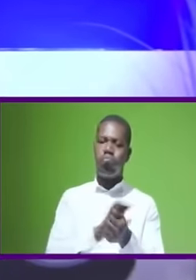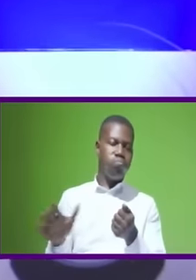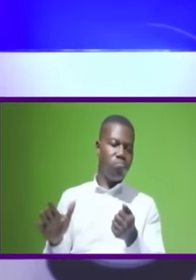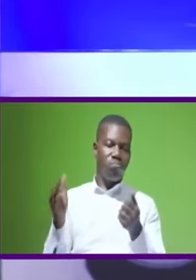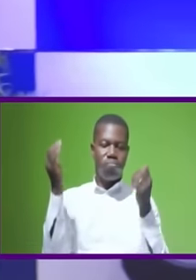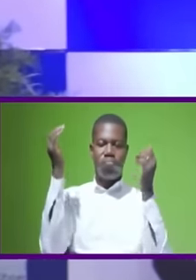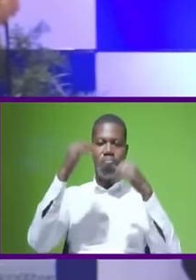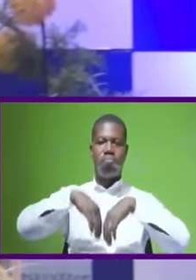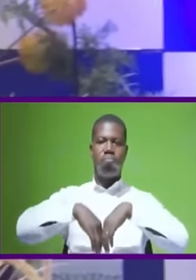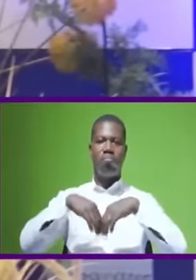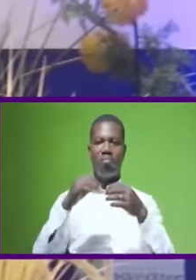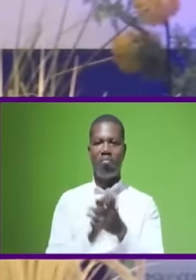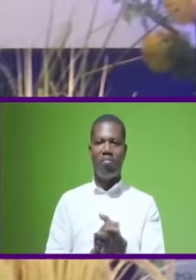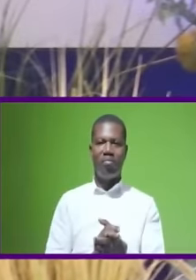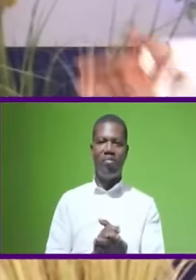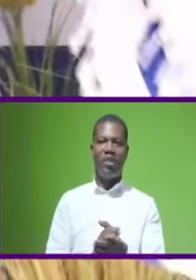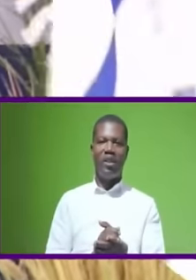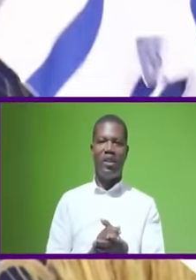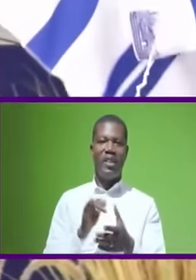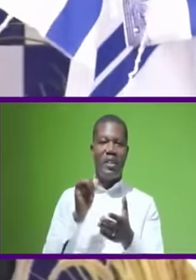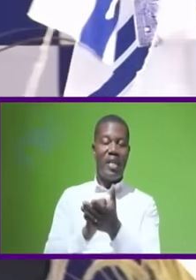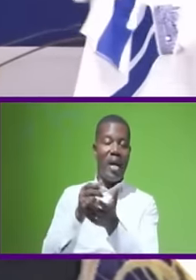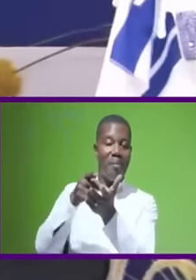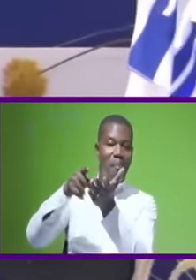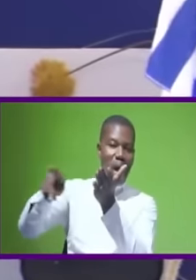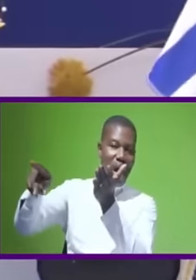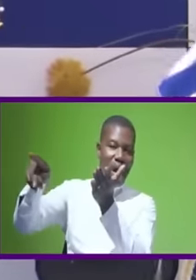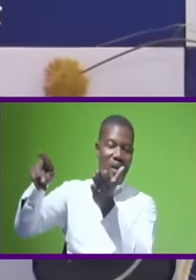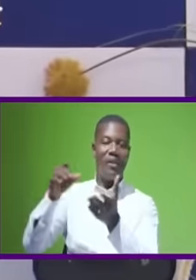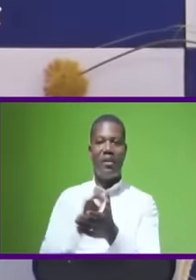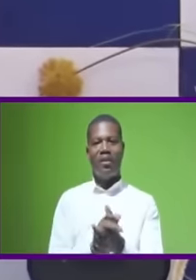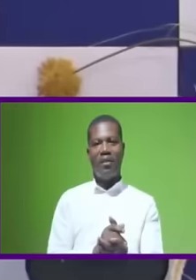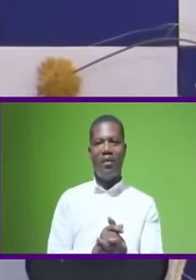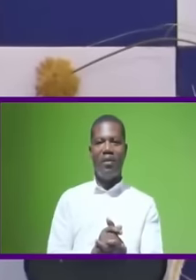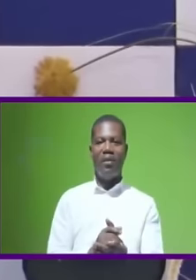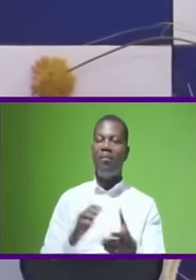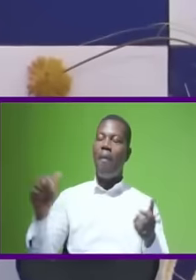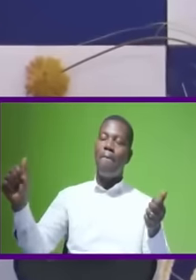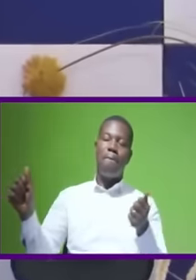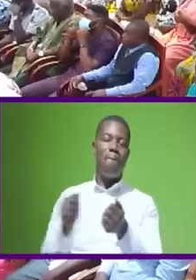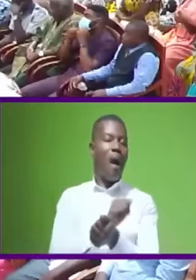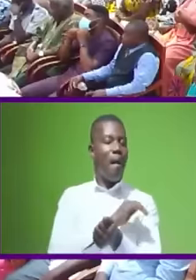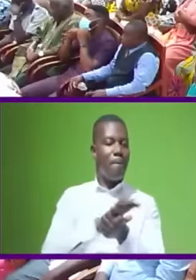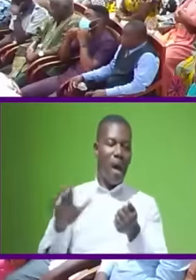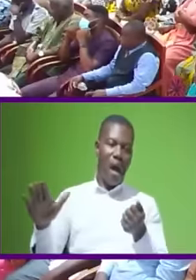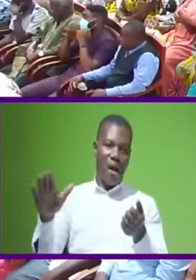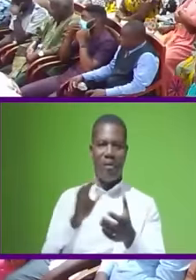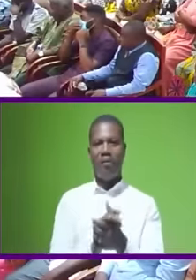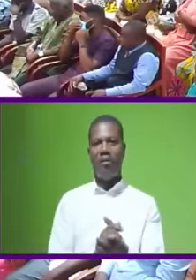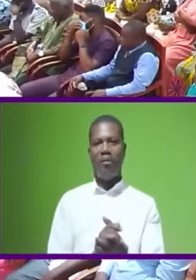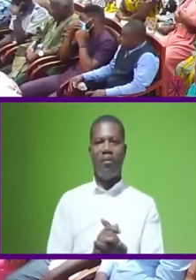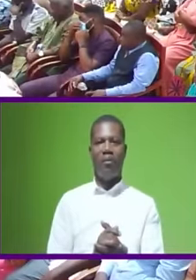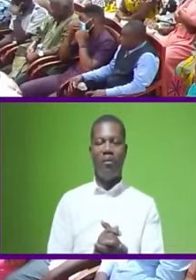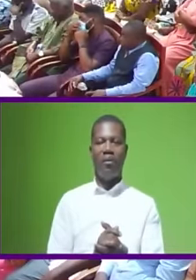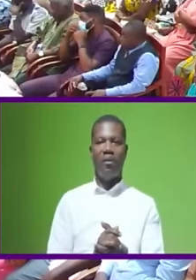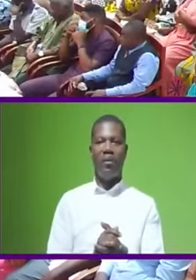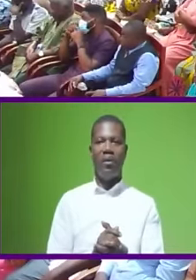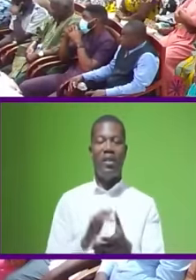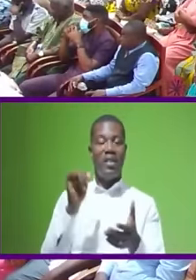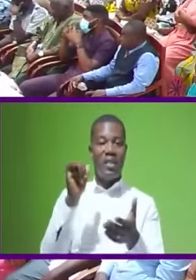go bad. That portion, it shall go bad away.